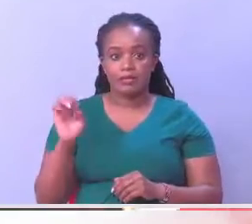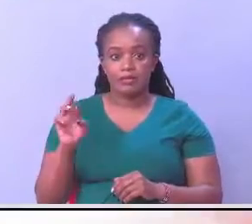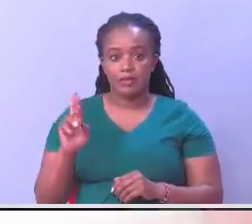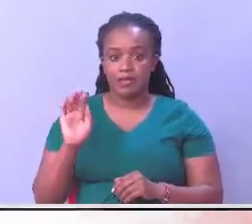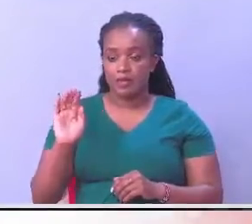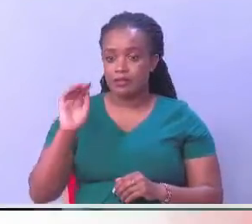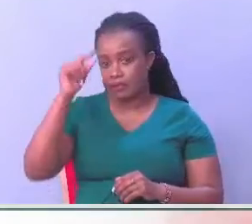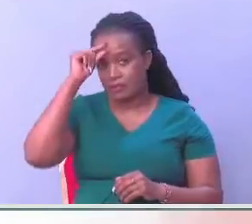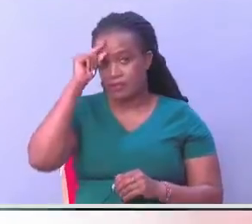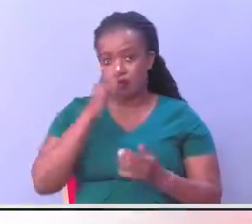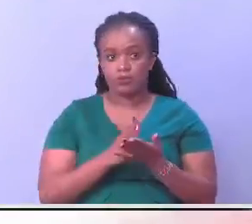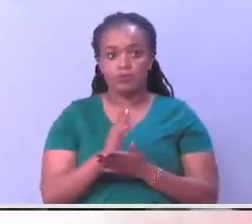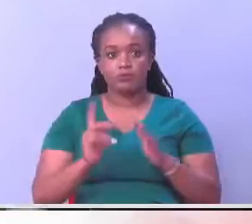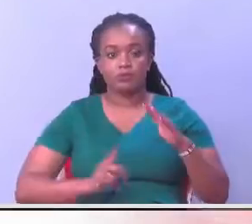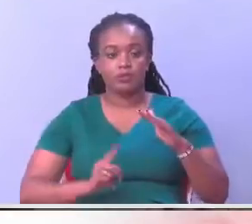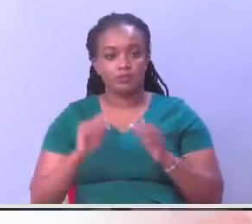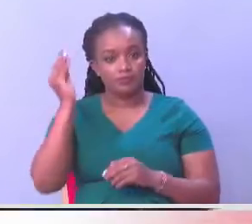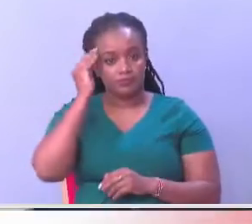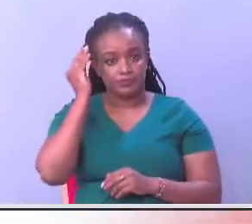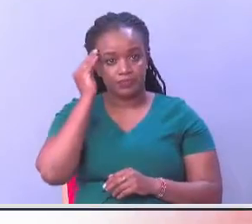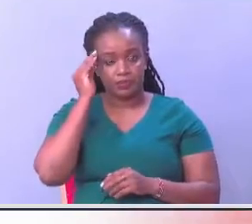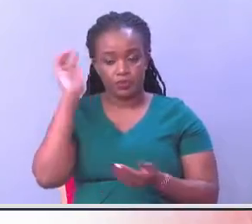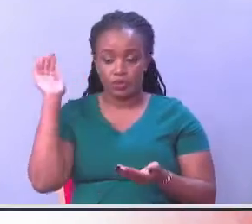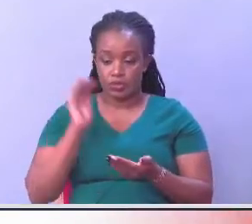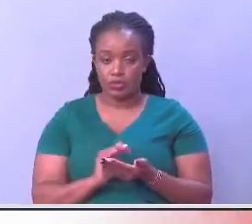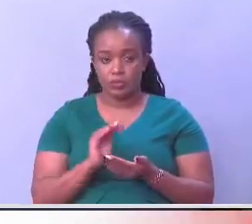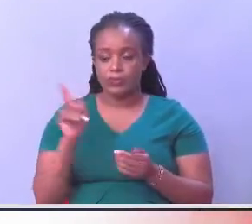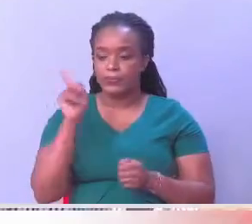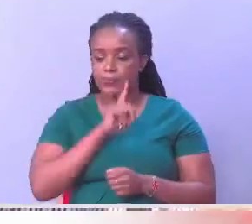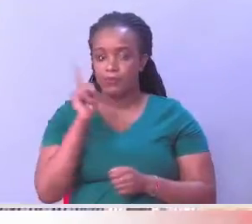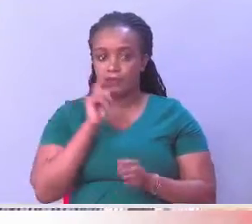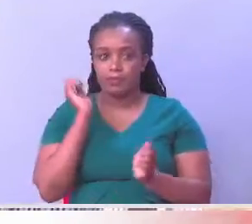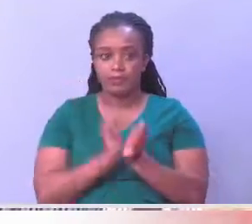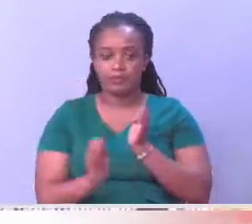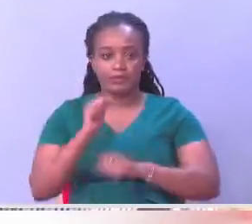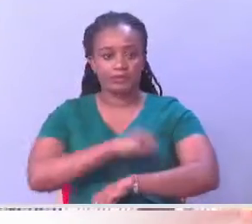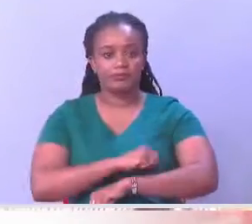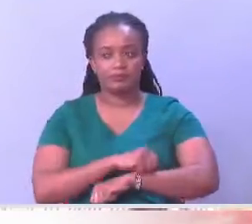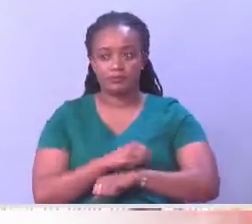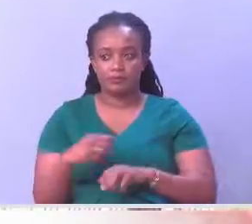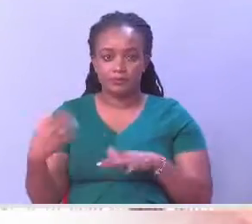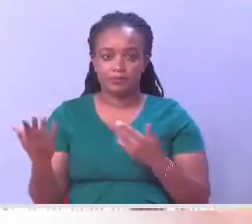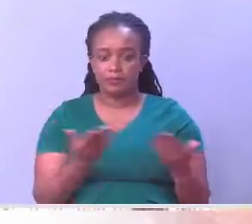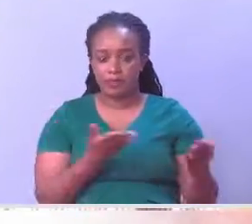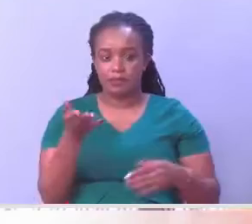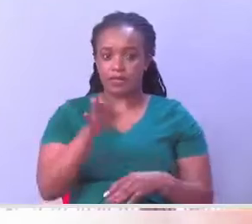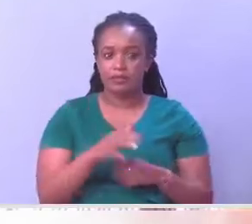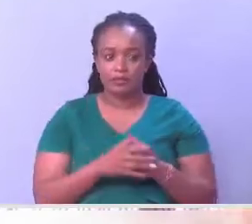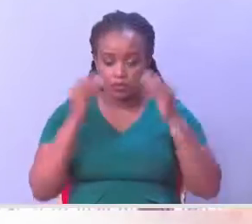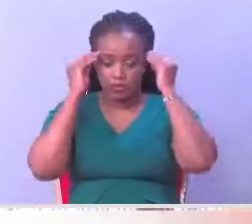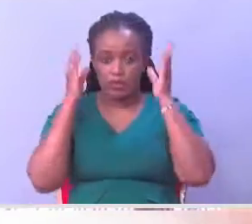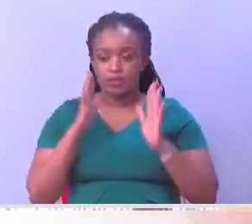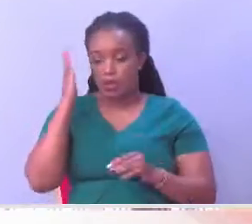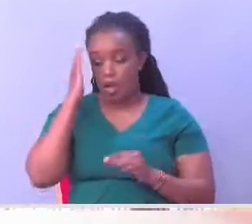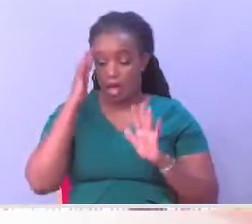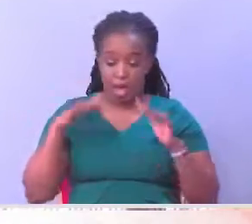Ministry of Education to reintroduce corporal punishment in schools. Teachers know how to deal with students. They cannot kill